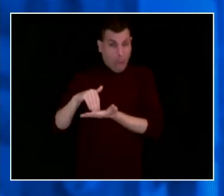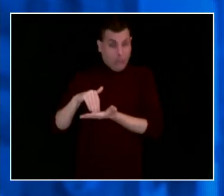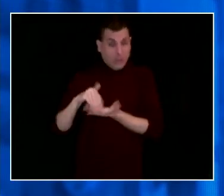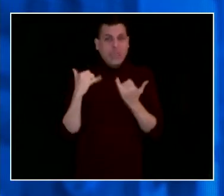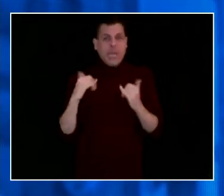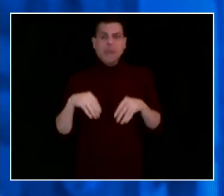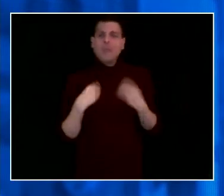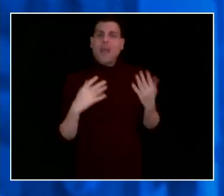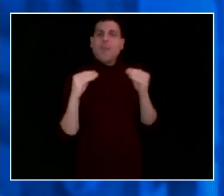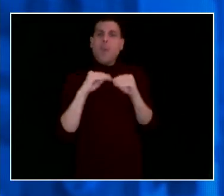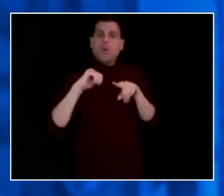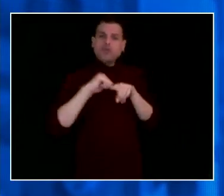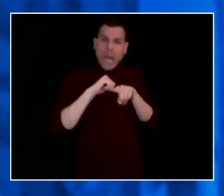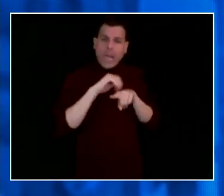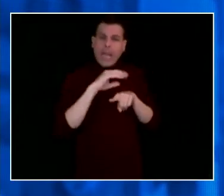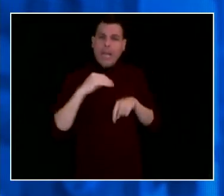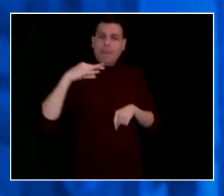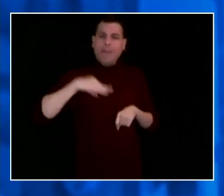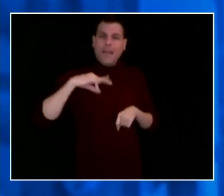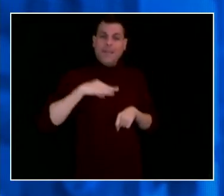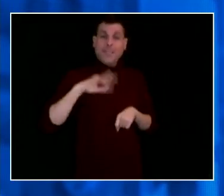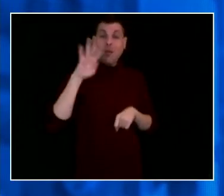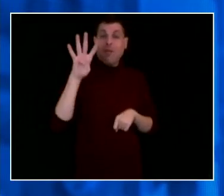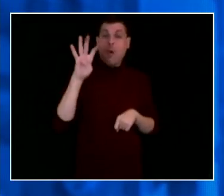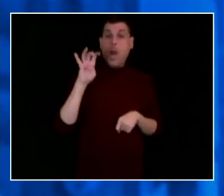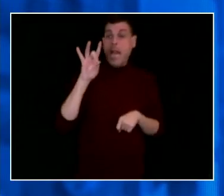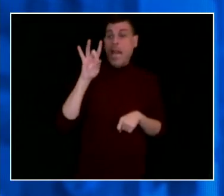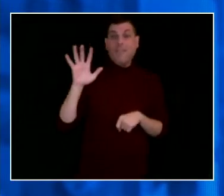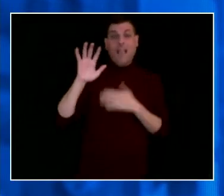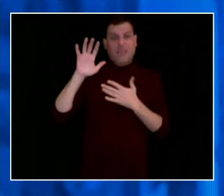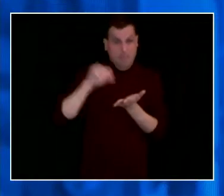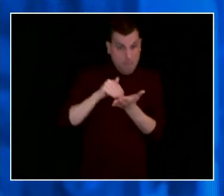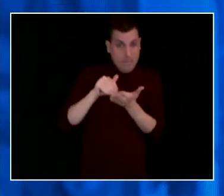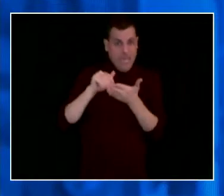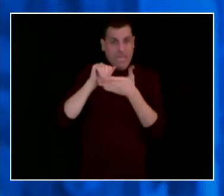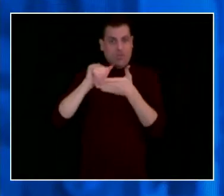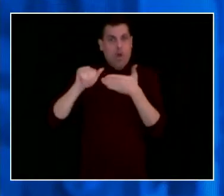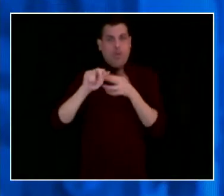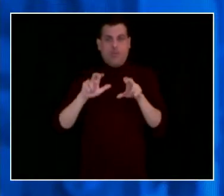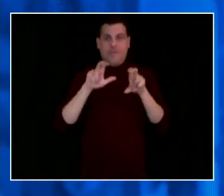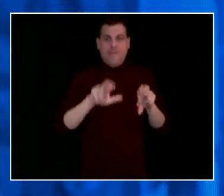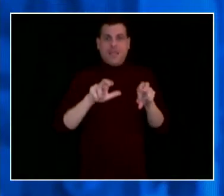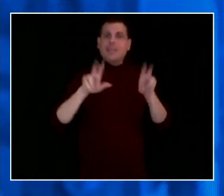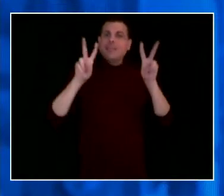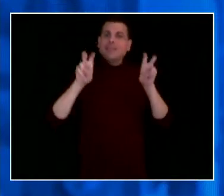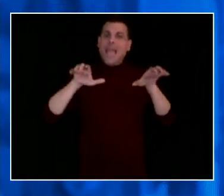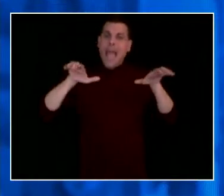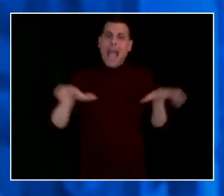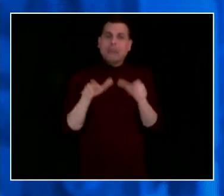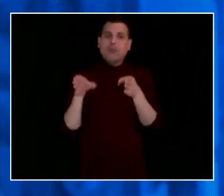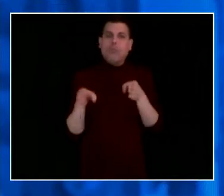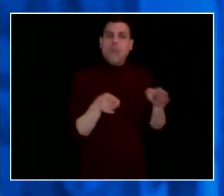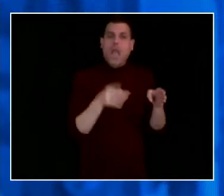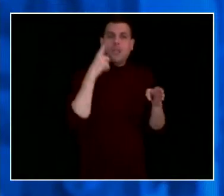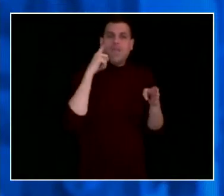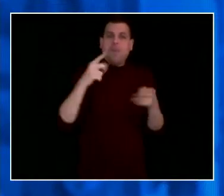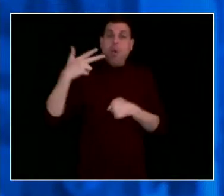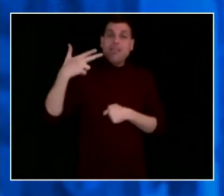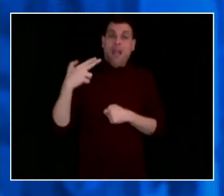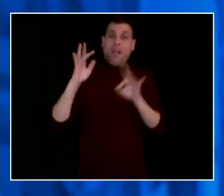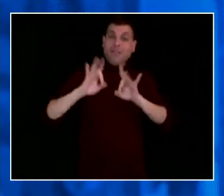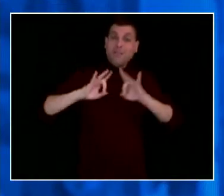unveiled a $485 million action plan to prevent gun violence. These efforts have paid